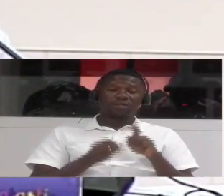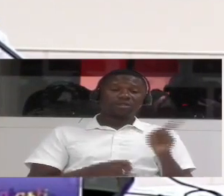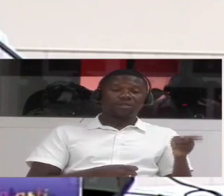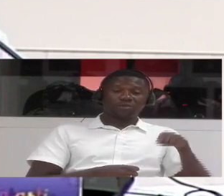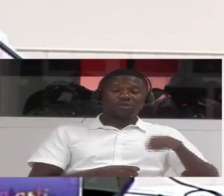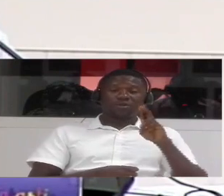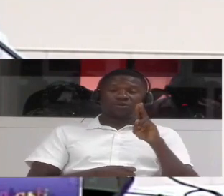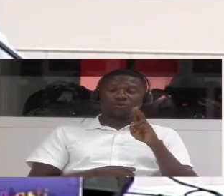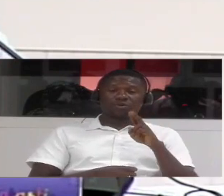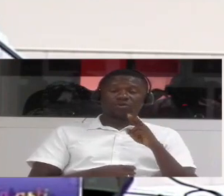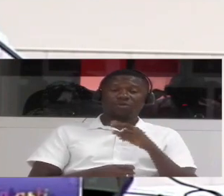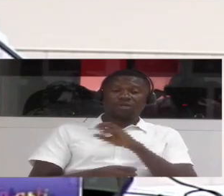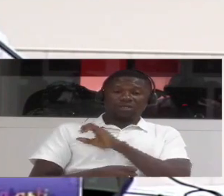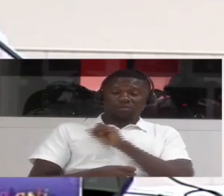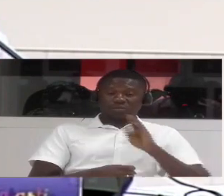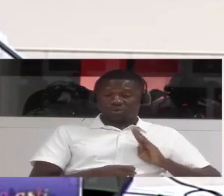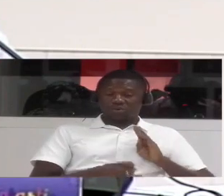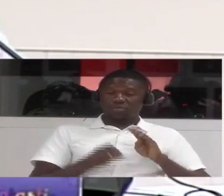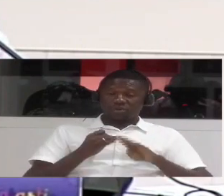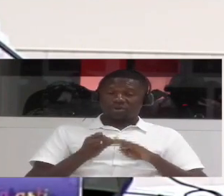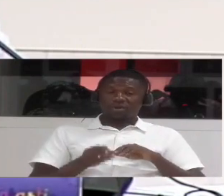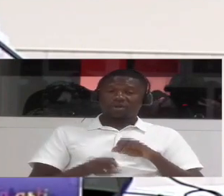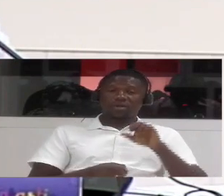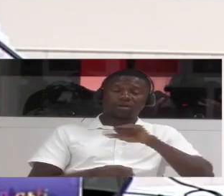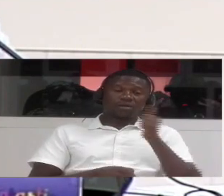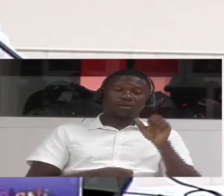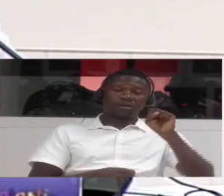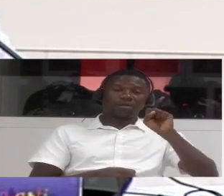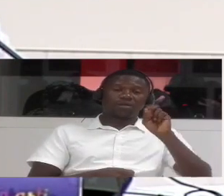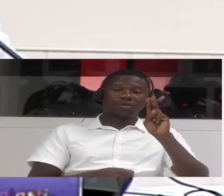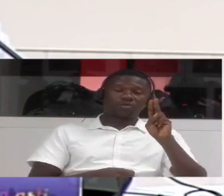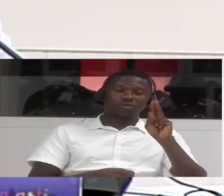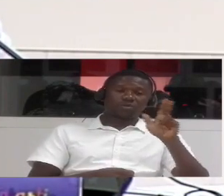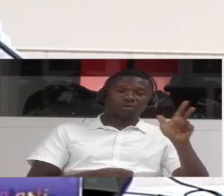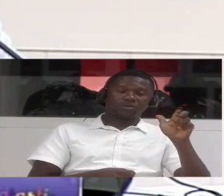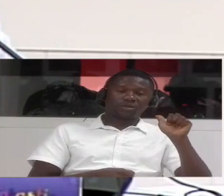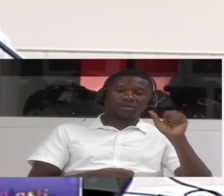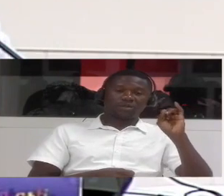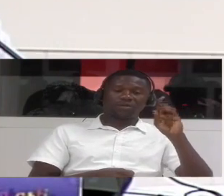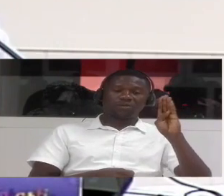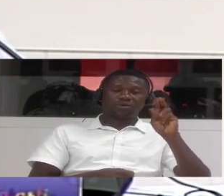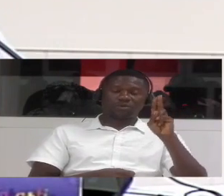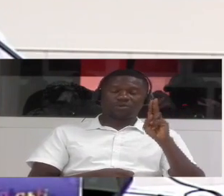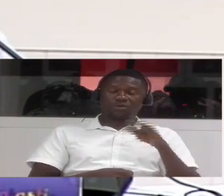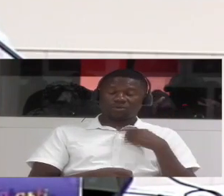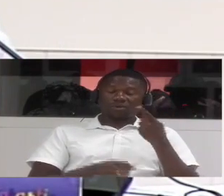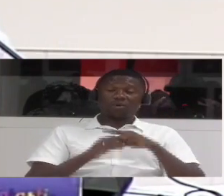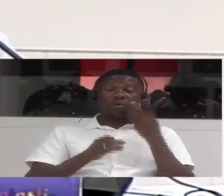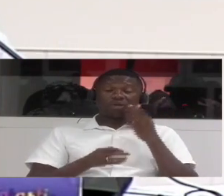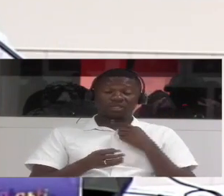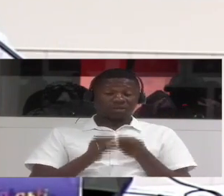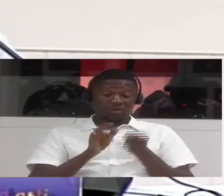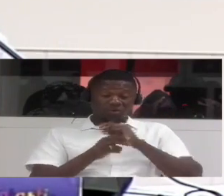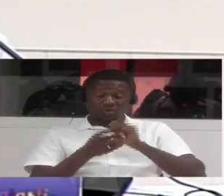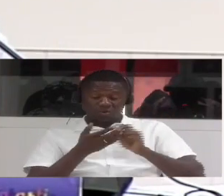executive and Swaibu to go to his rescue. And of course, Swaibu also didn't respond, because in fact, when he wrote that, then Swaibu also